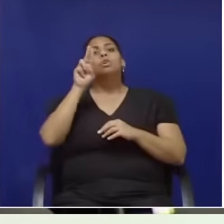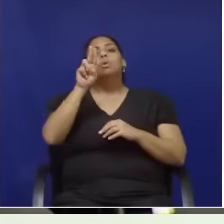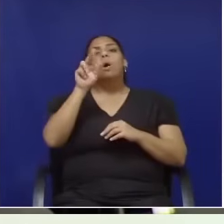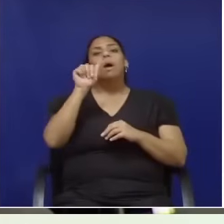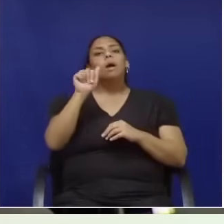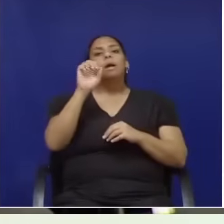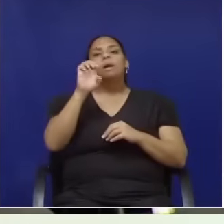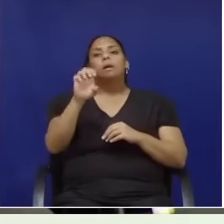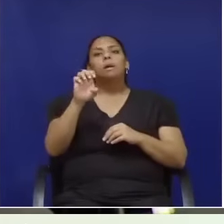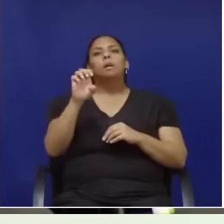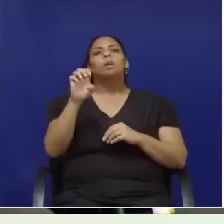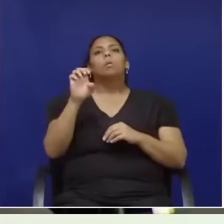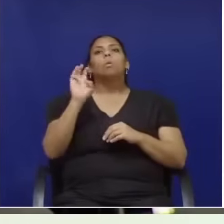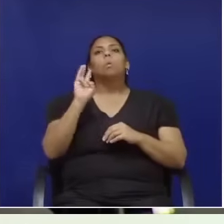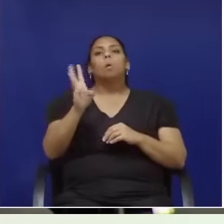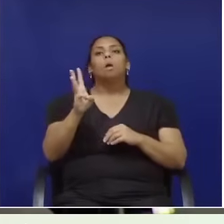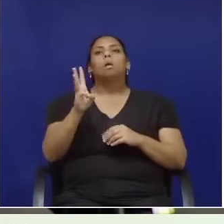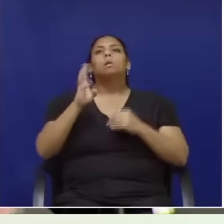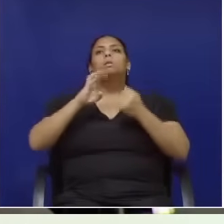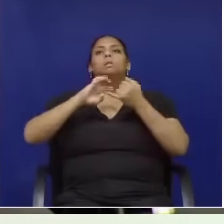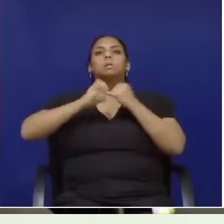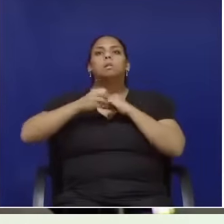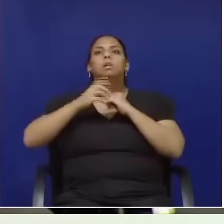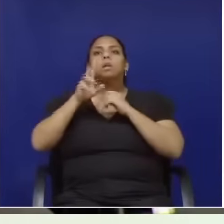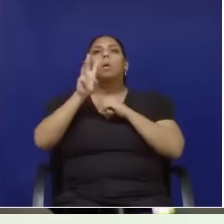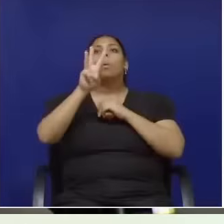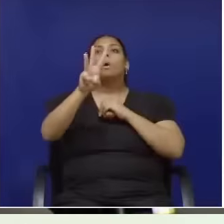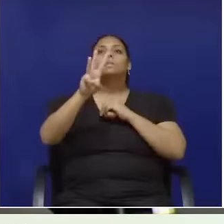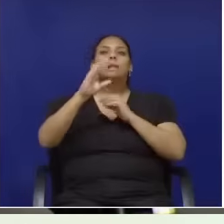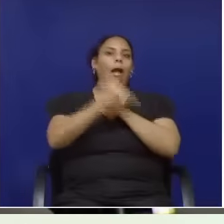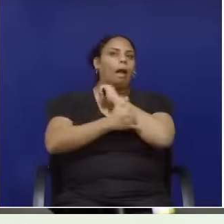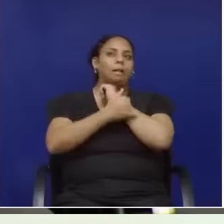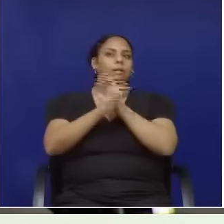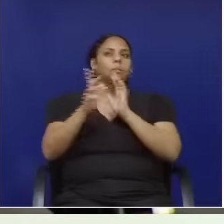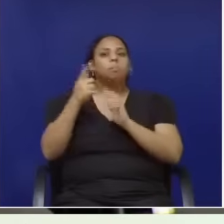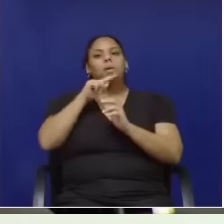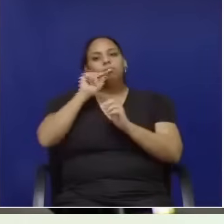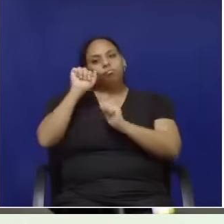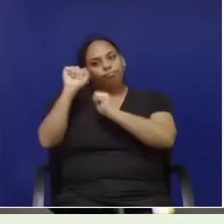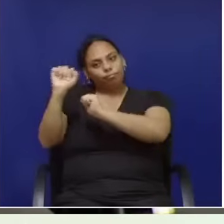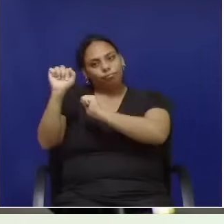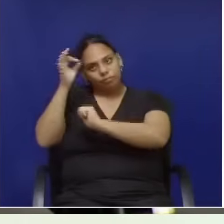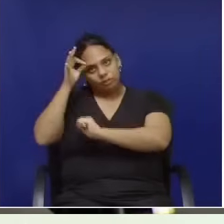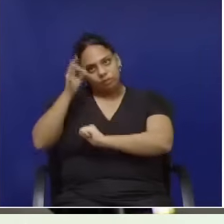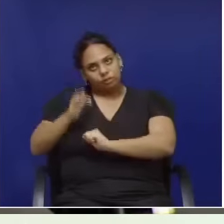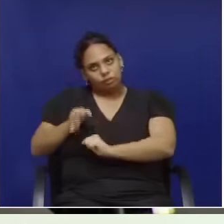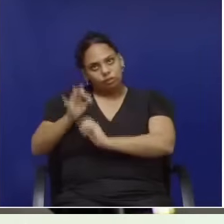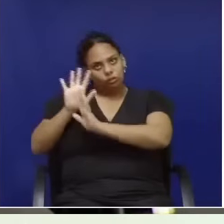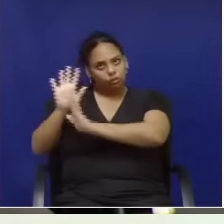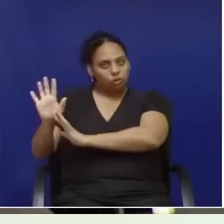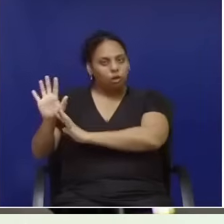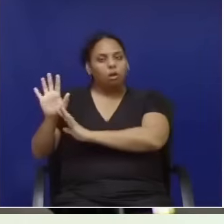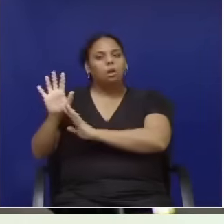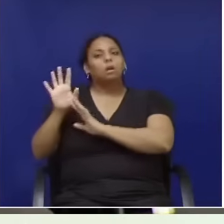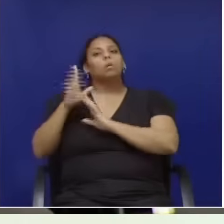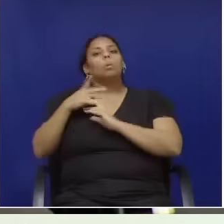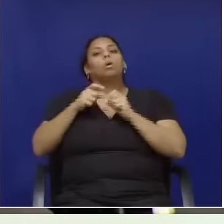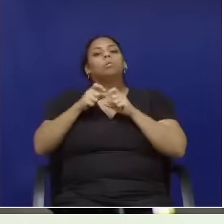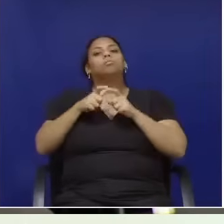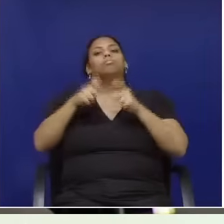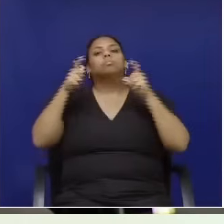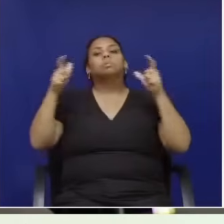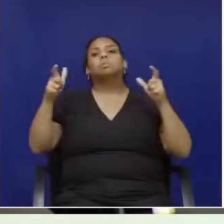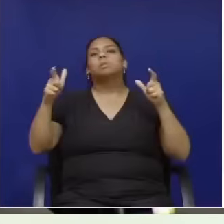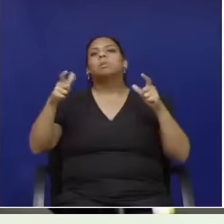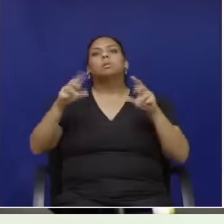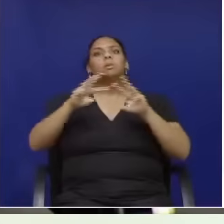China would consider themselves to be Western countries, but that's up to them to decide. The truth is we've expanded this service to dozens of countries